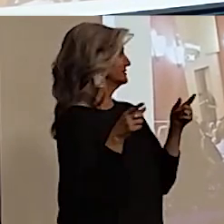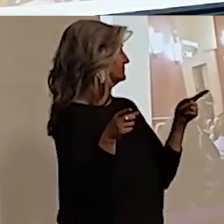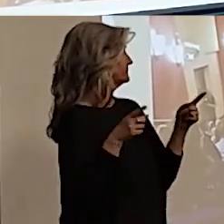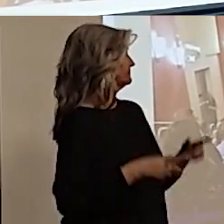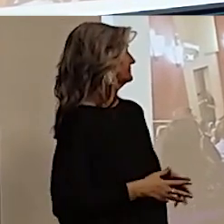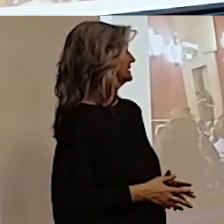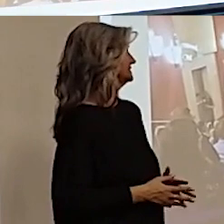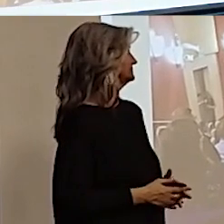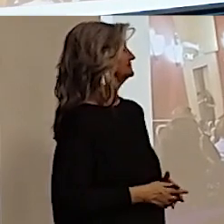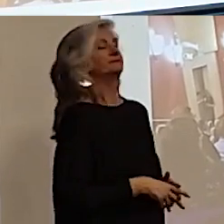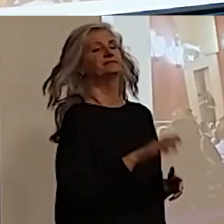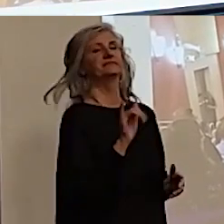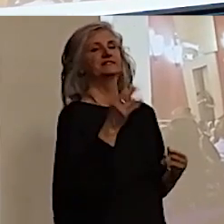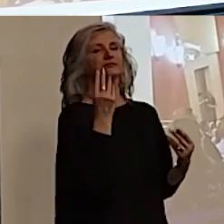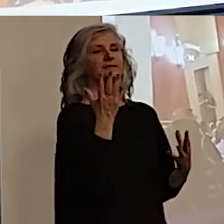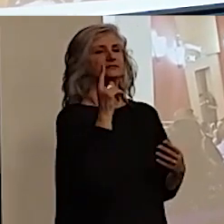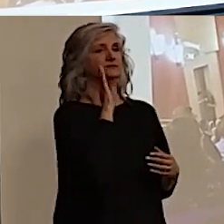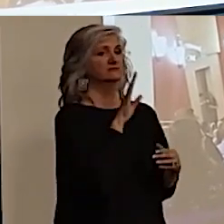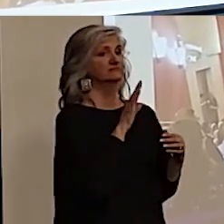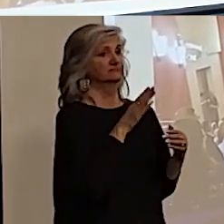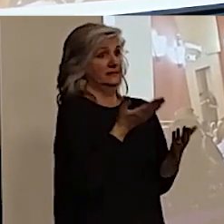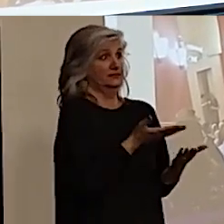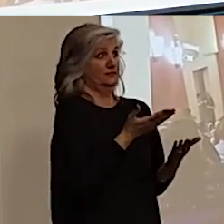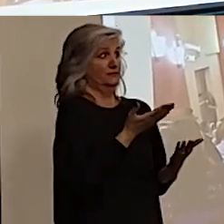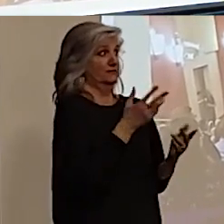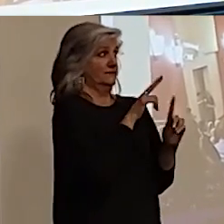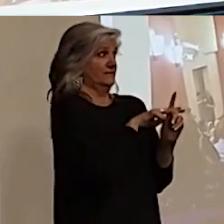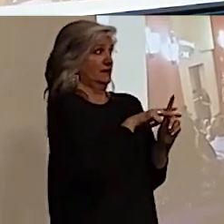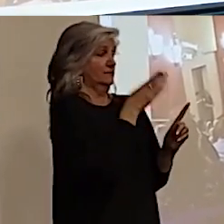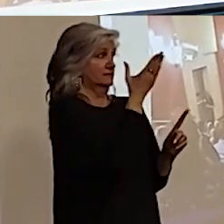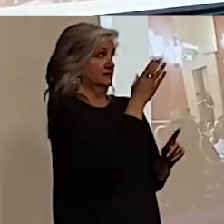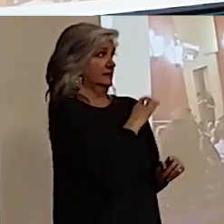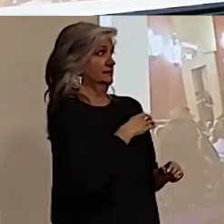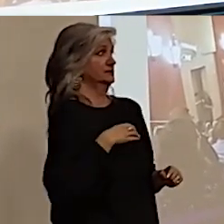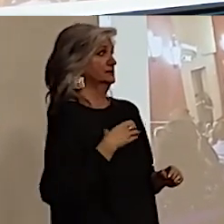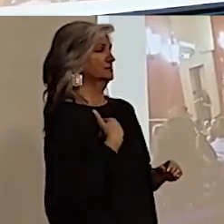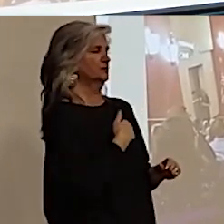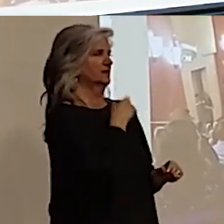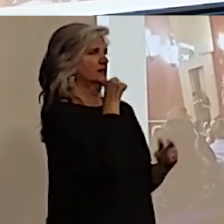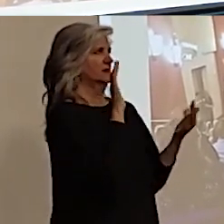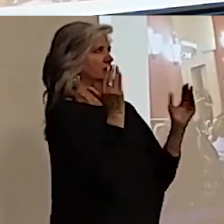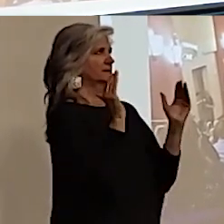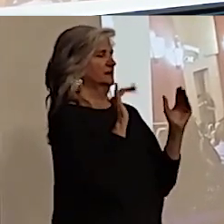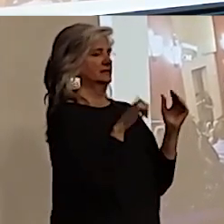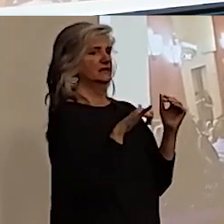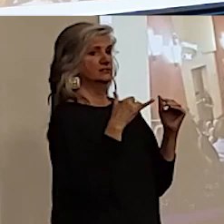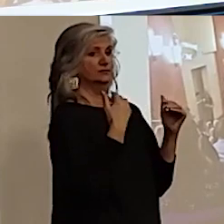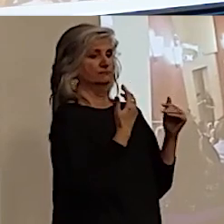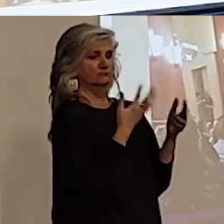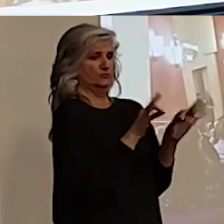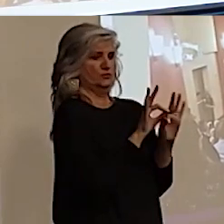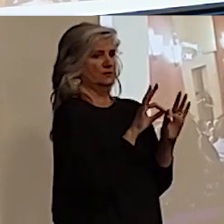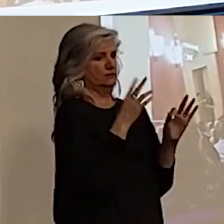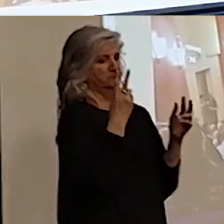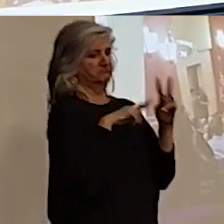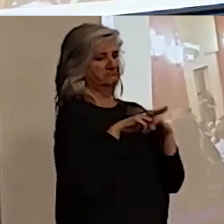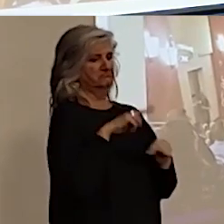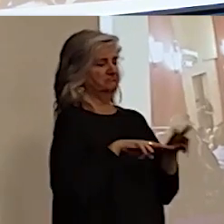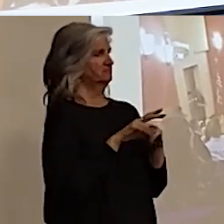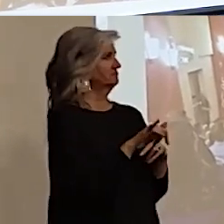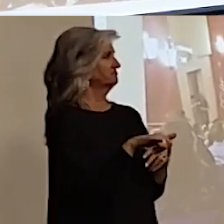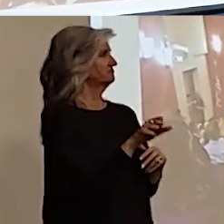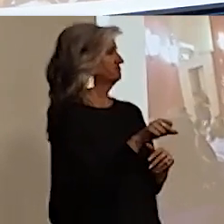I mean, that data would exist in terms of what they file at the commission. We have not compared it, so that's something worth taking a look at.